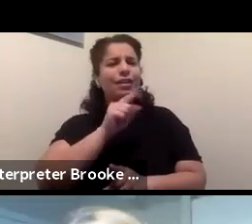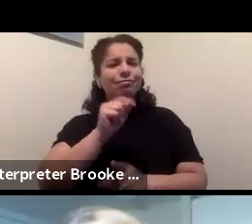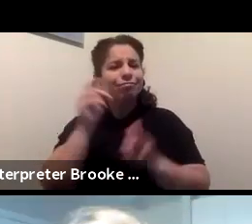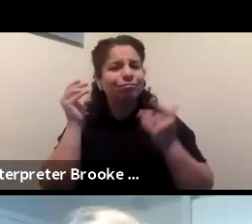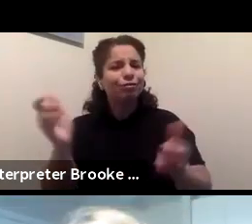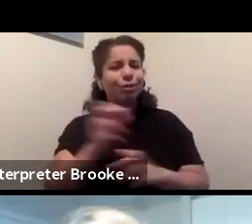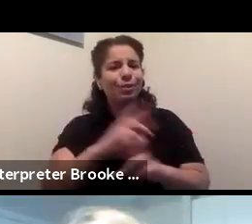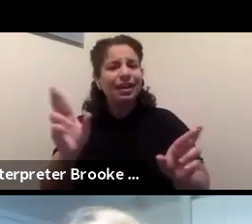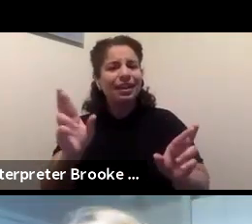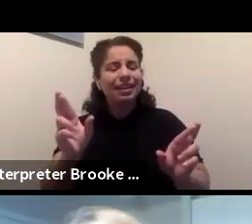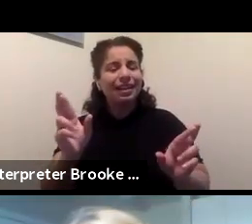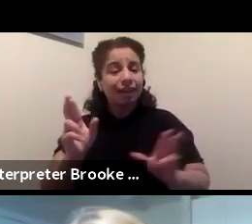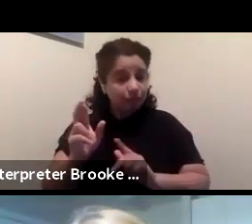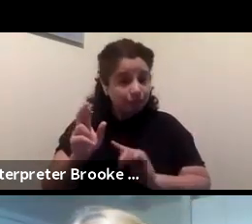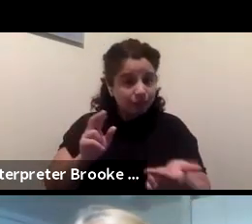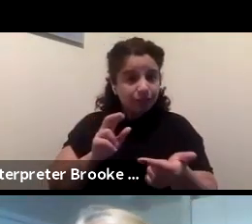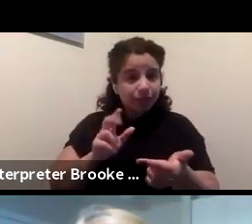TRA,